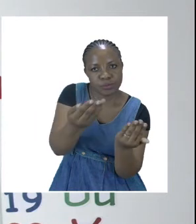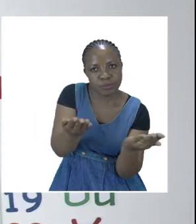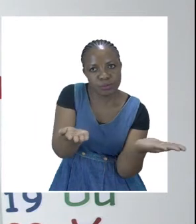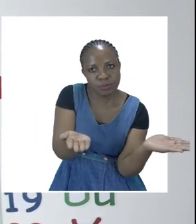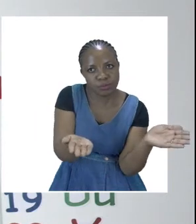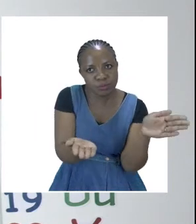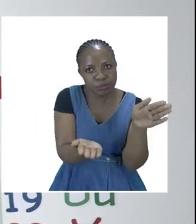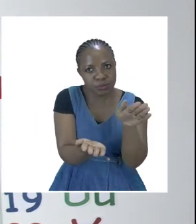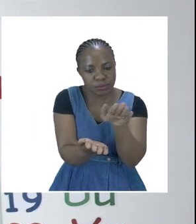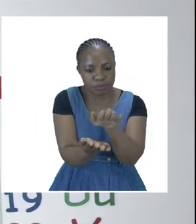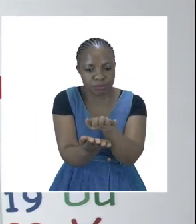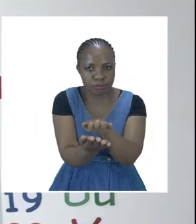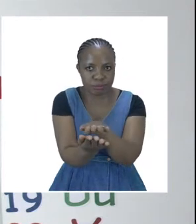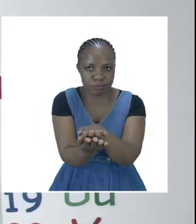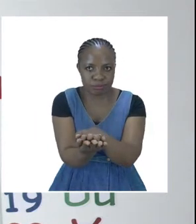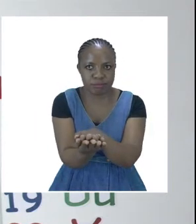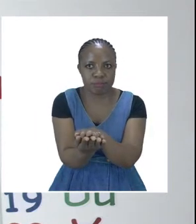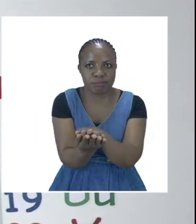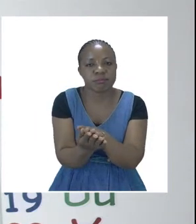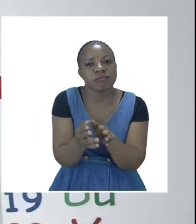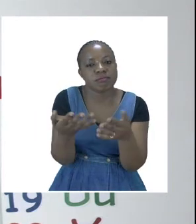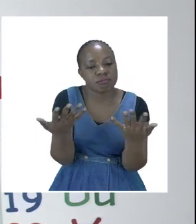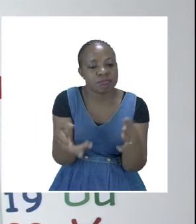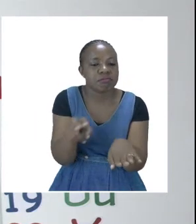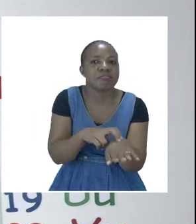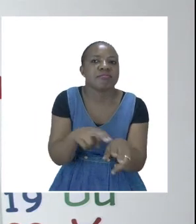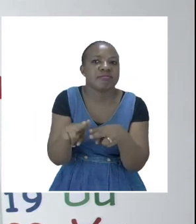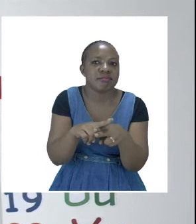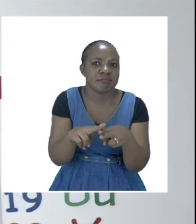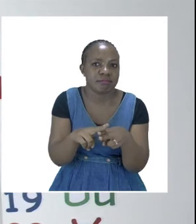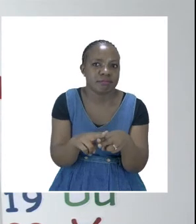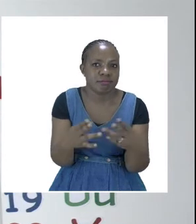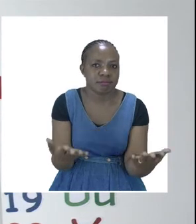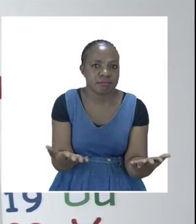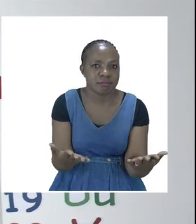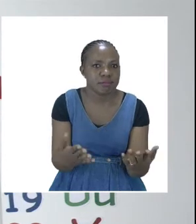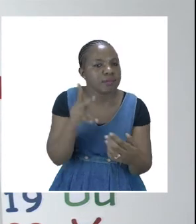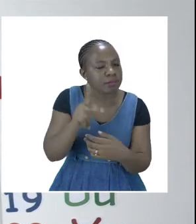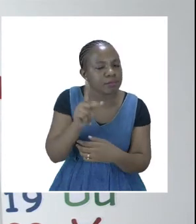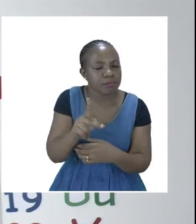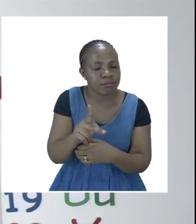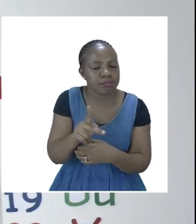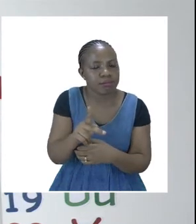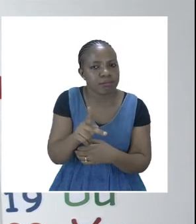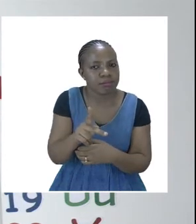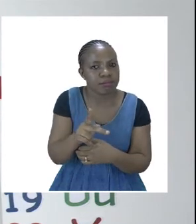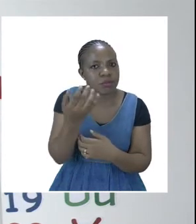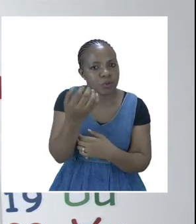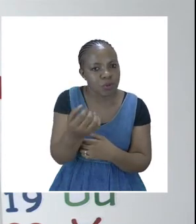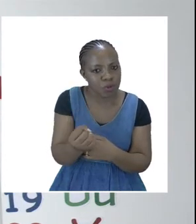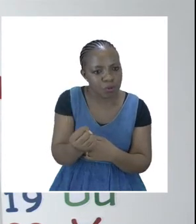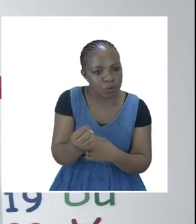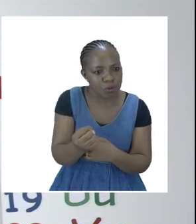it for ready to use. But there is more. We are also available on